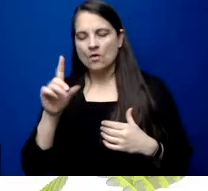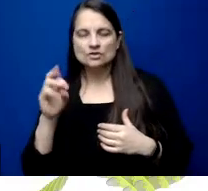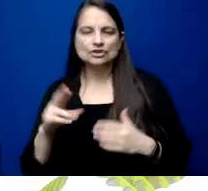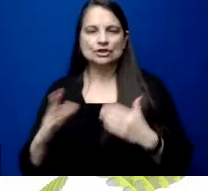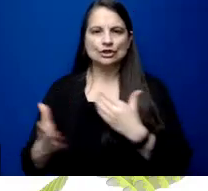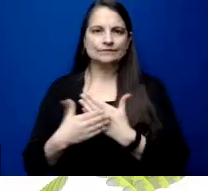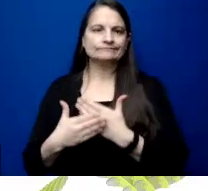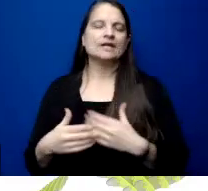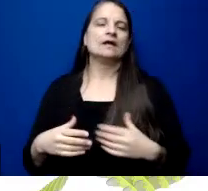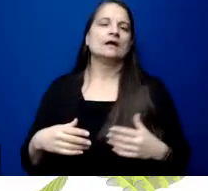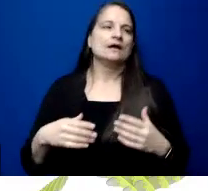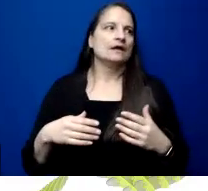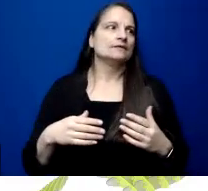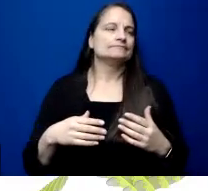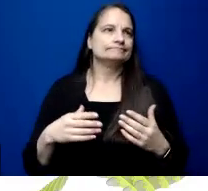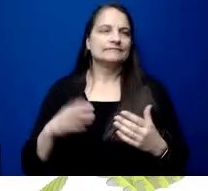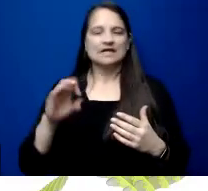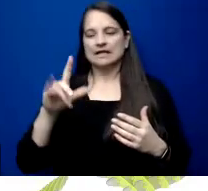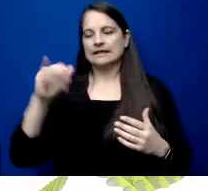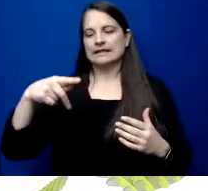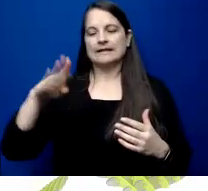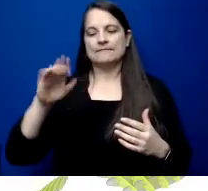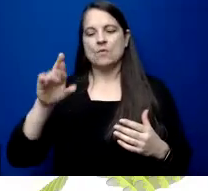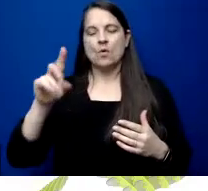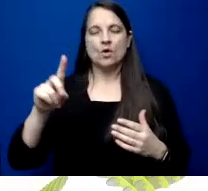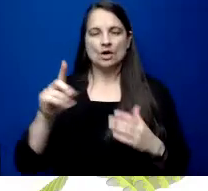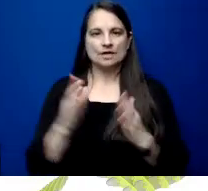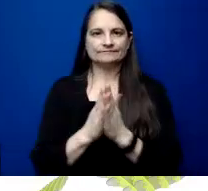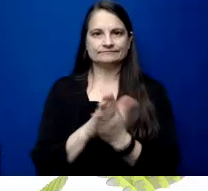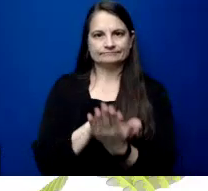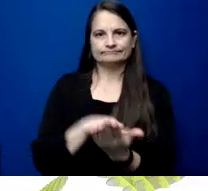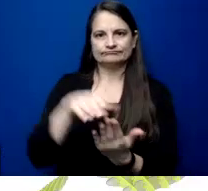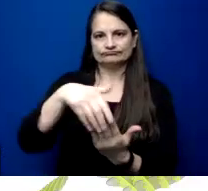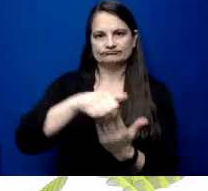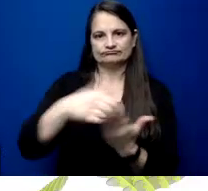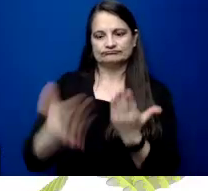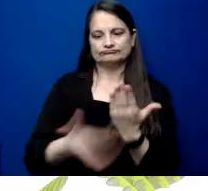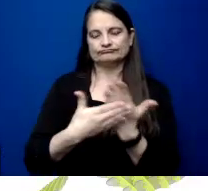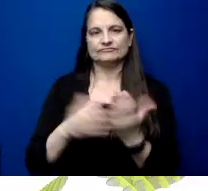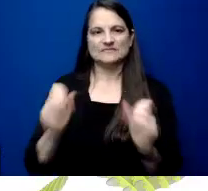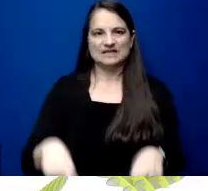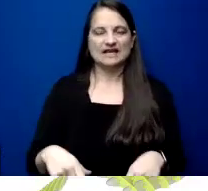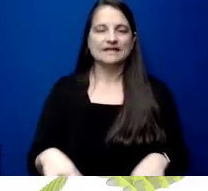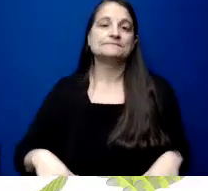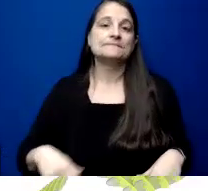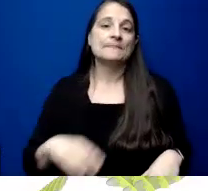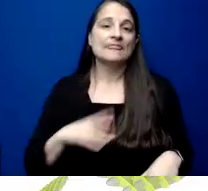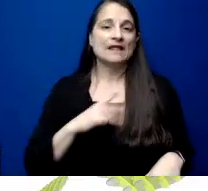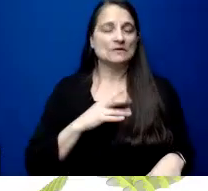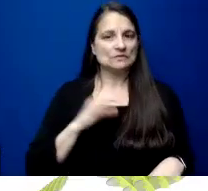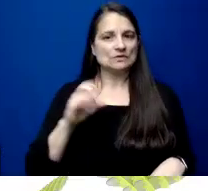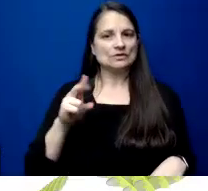anywhere really. A lot of different types of stress balls. There's some of the cool like Nido cubes that like are